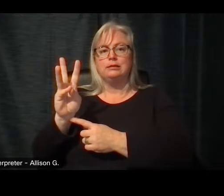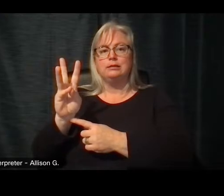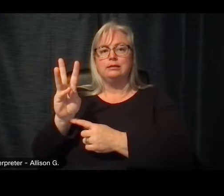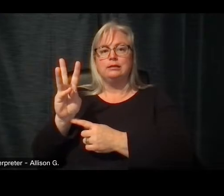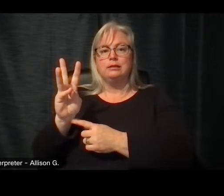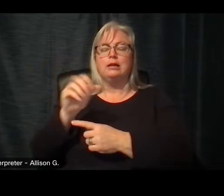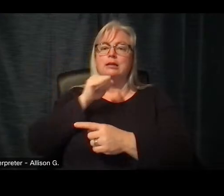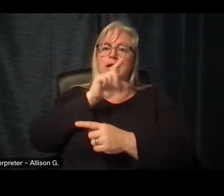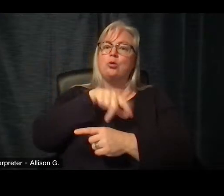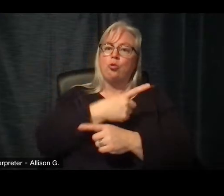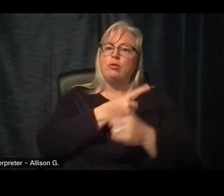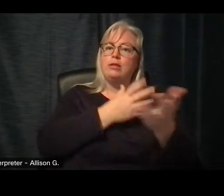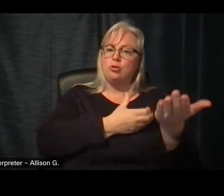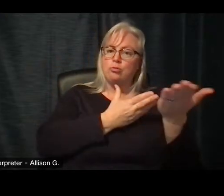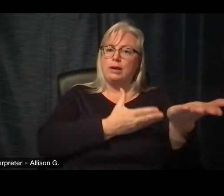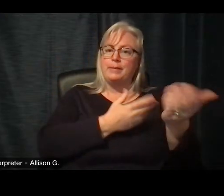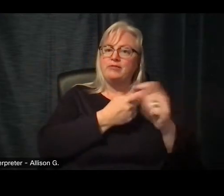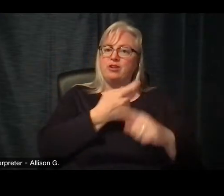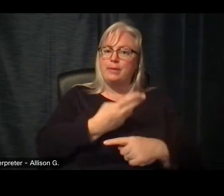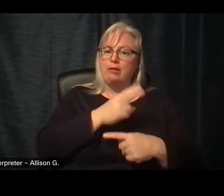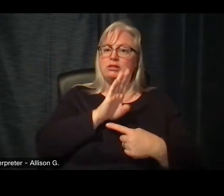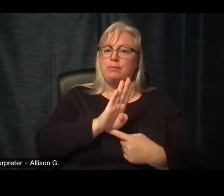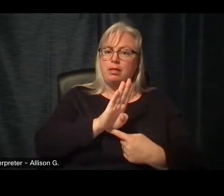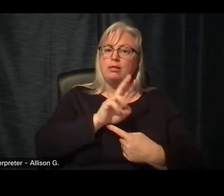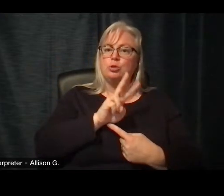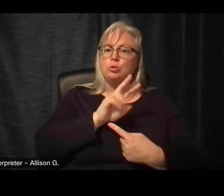the recommendations from House Bill